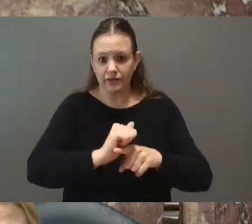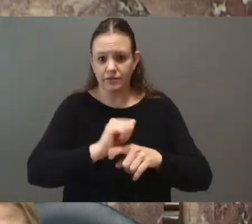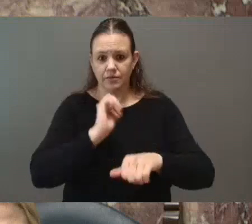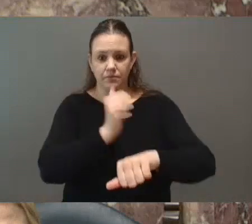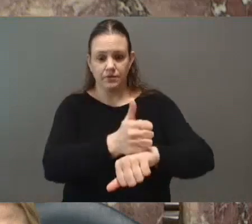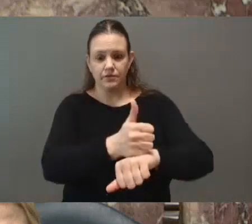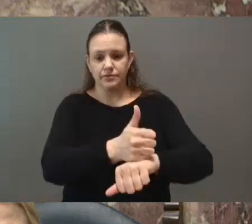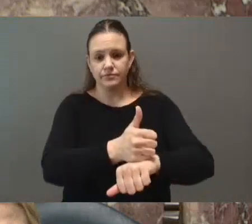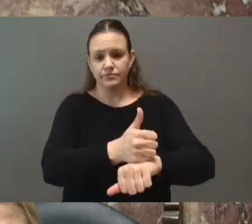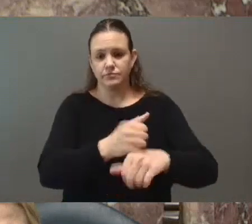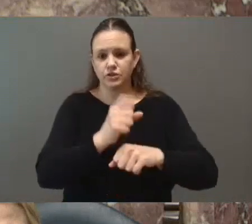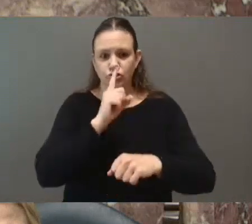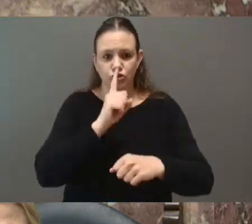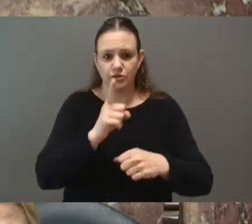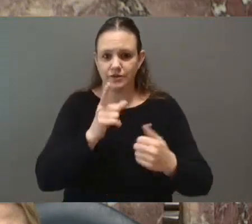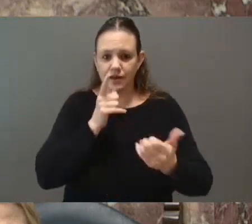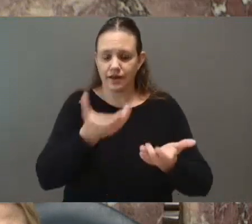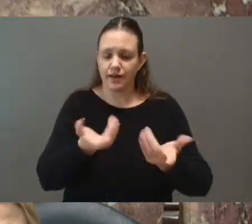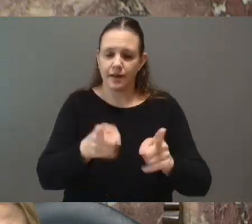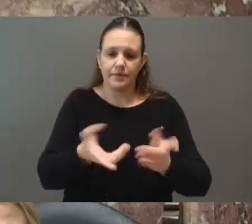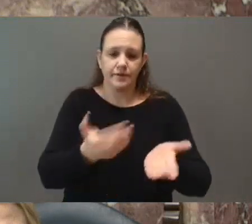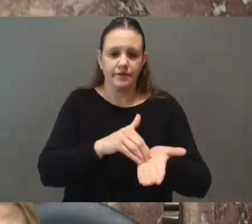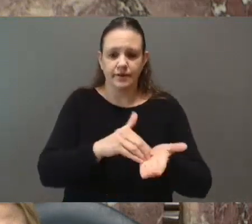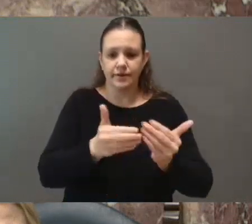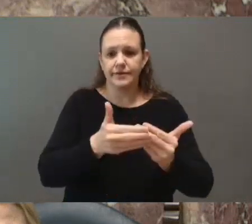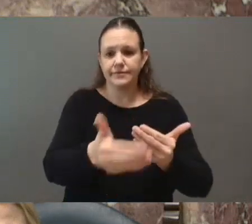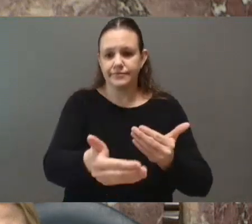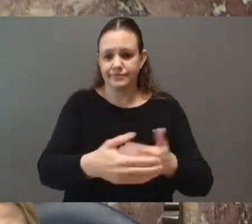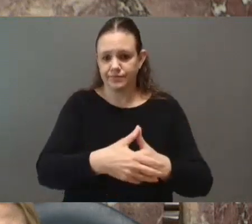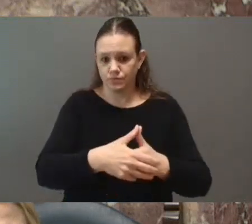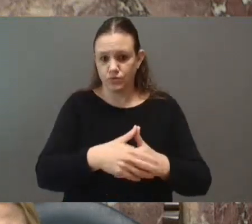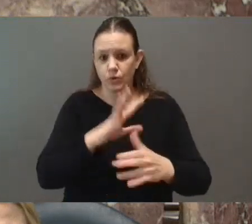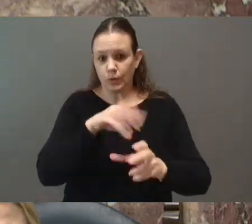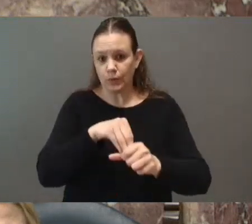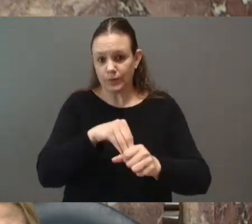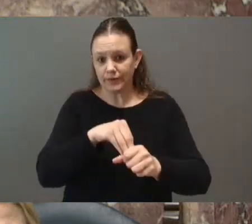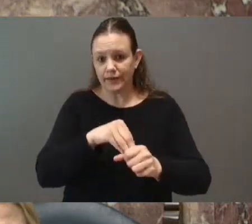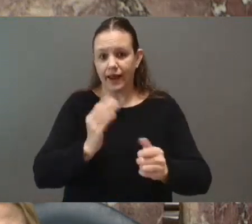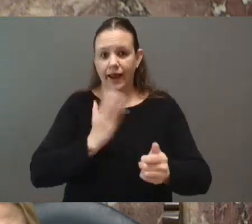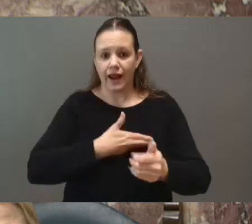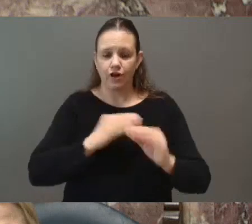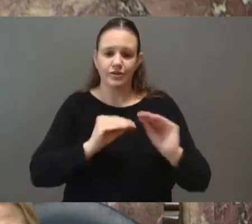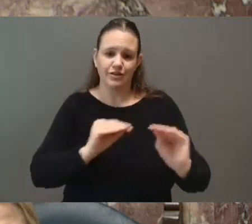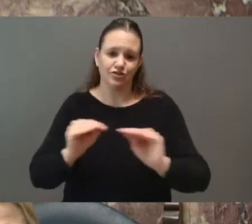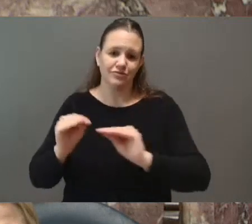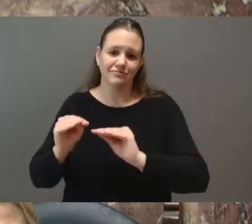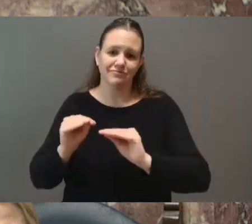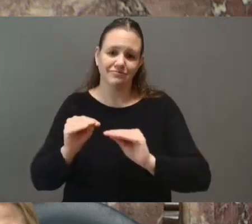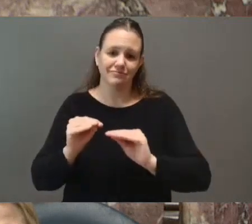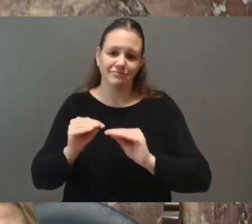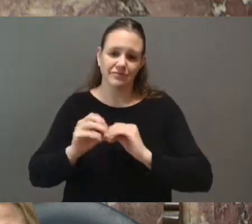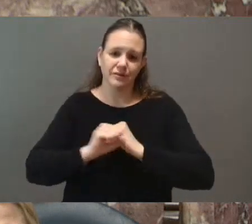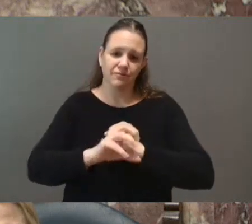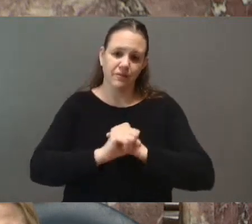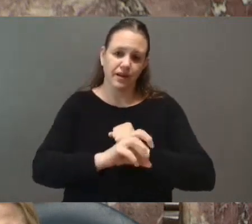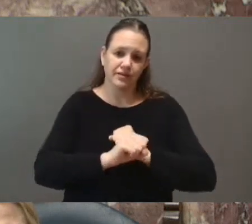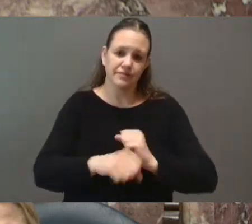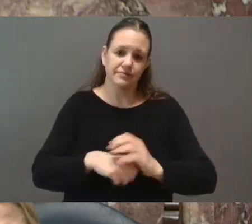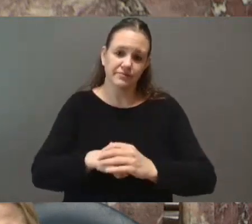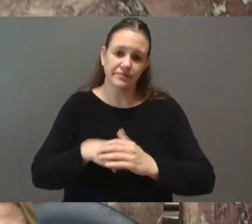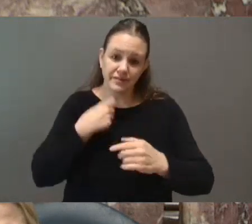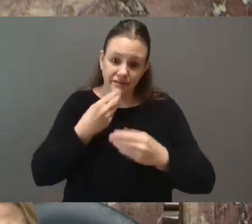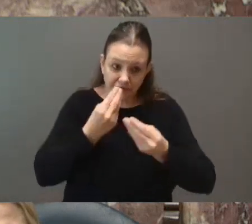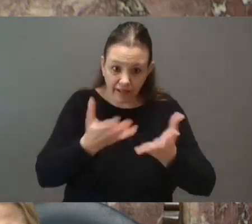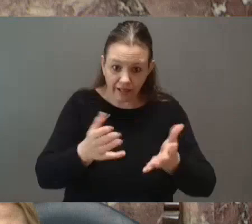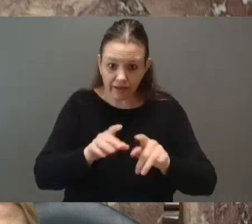our education campaign, which is very much exactly that, telling youth that the illicit drug supply is